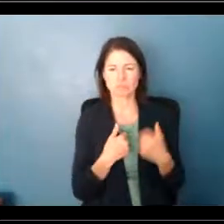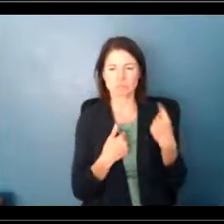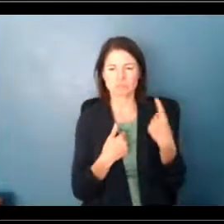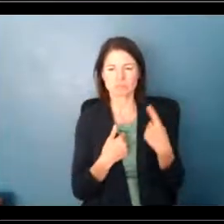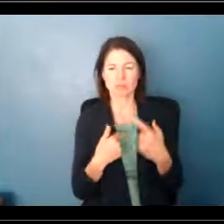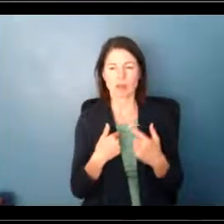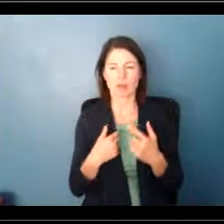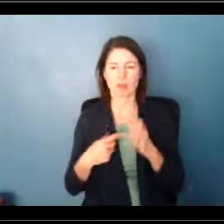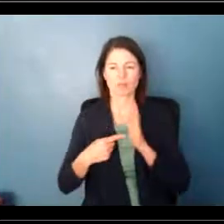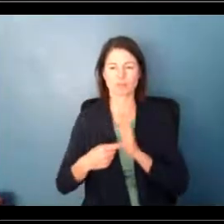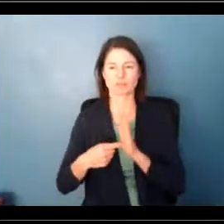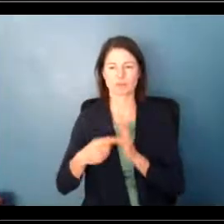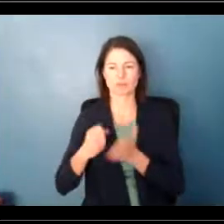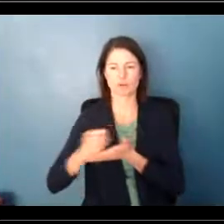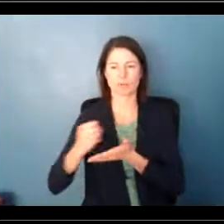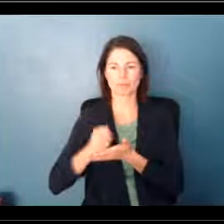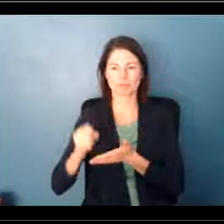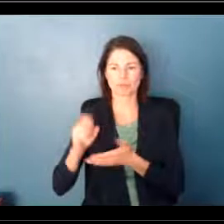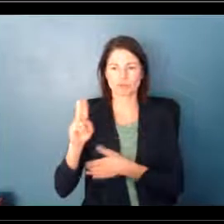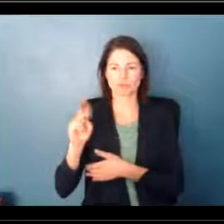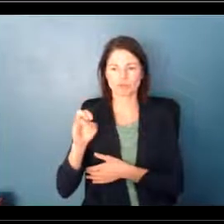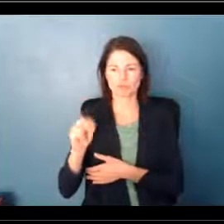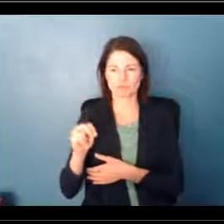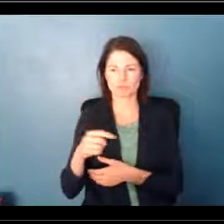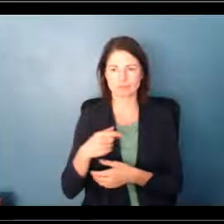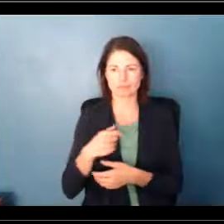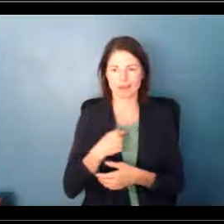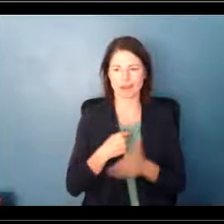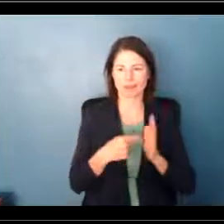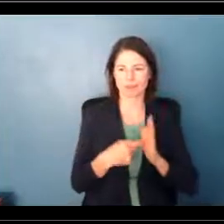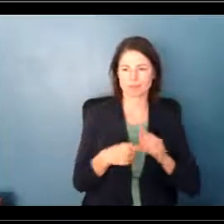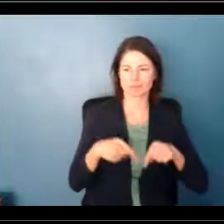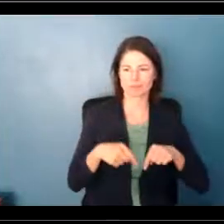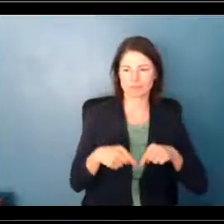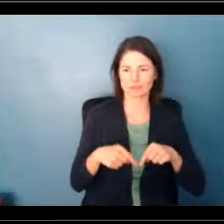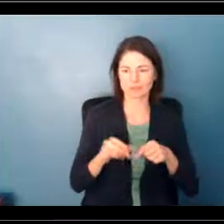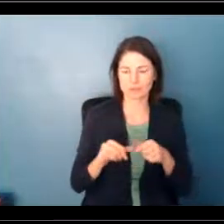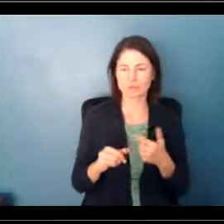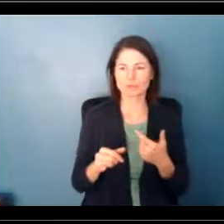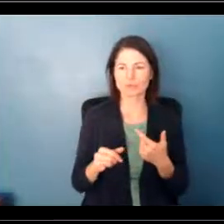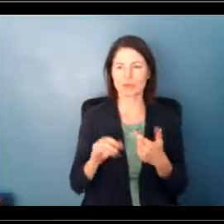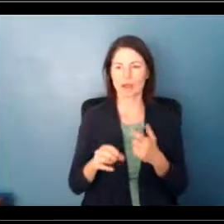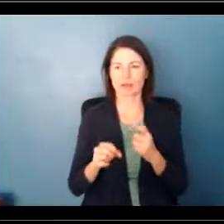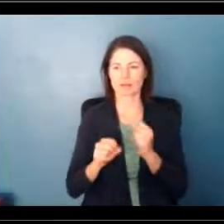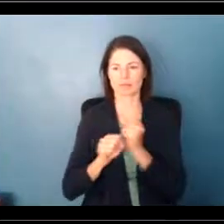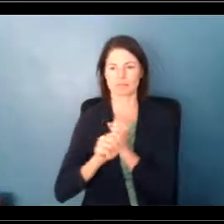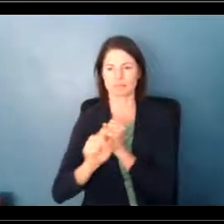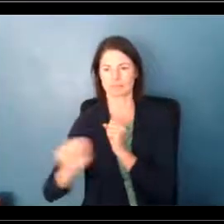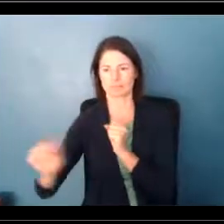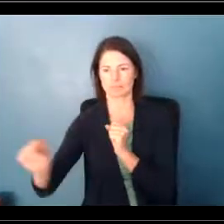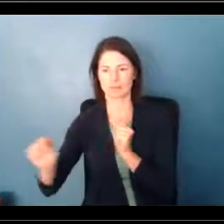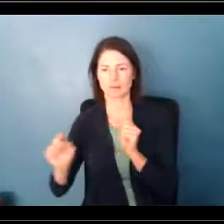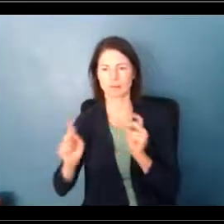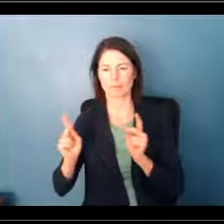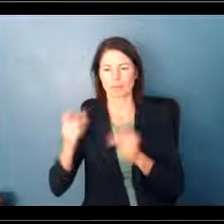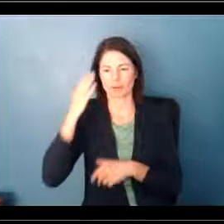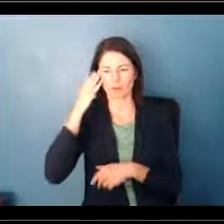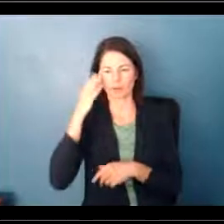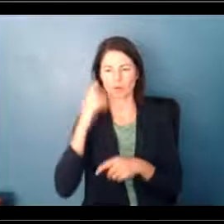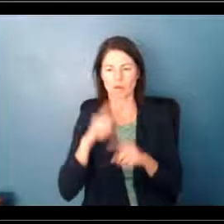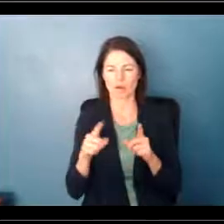Union, so I can push it out, folks that I know. But just kind of looking back to my earlier question on the groups you're engaging